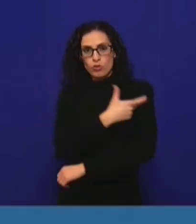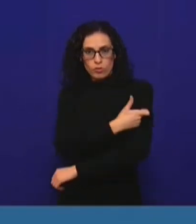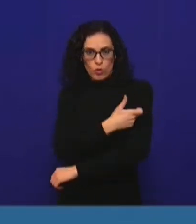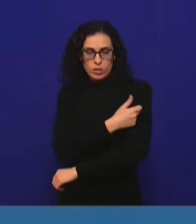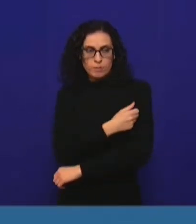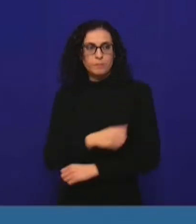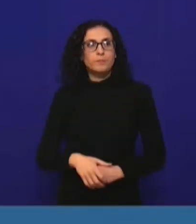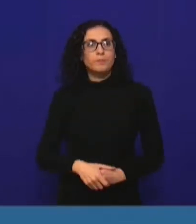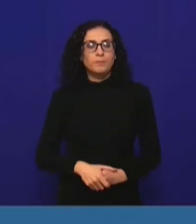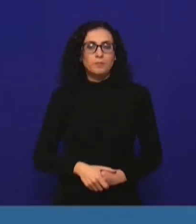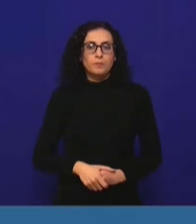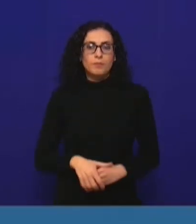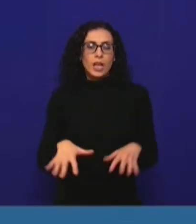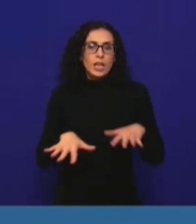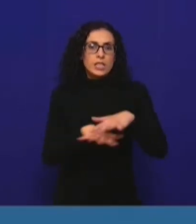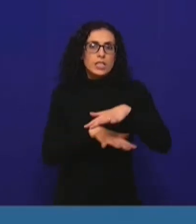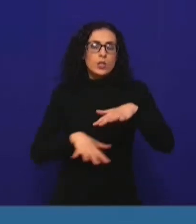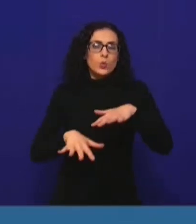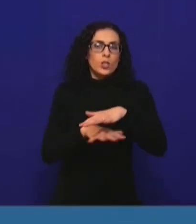Is-sitwazzjoni tal-każijiet.